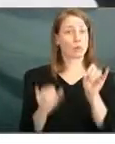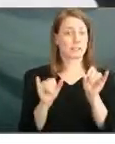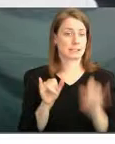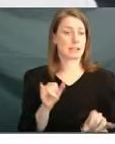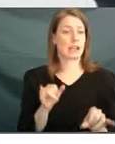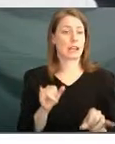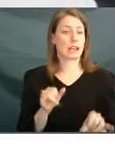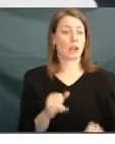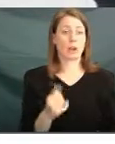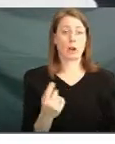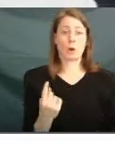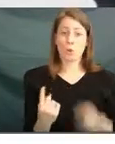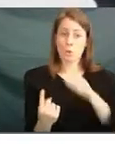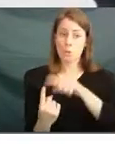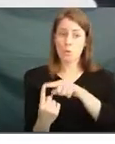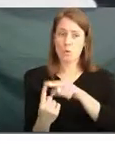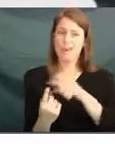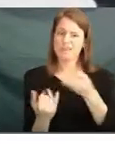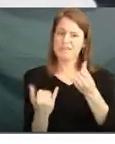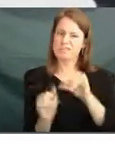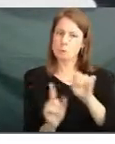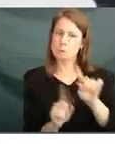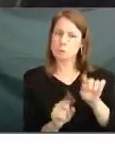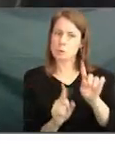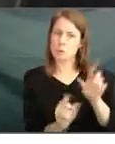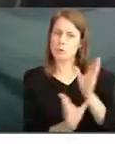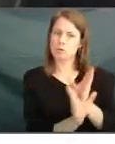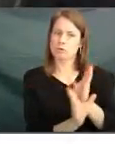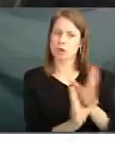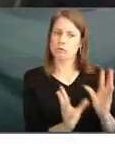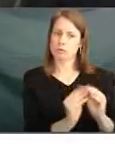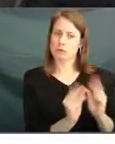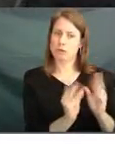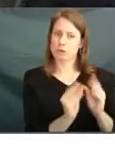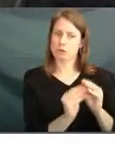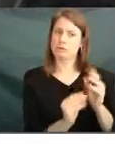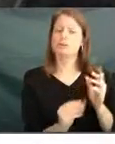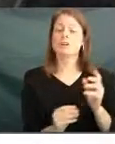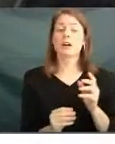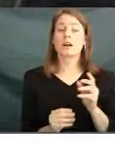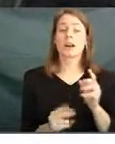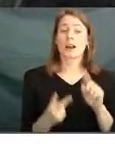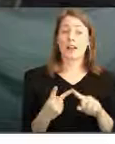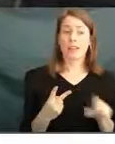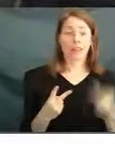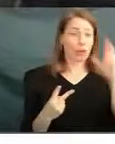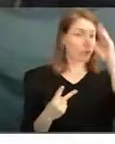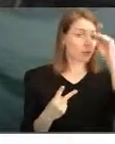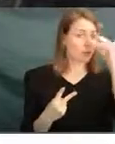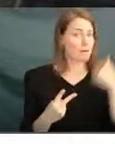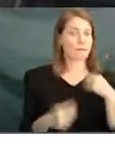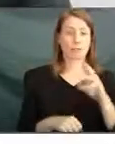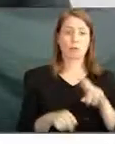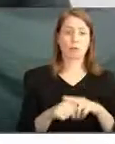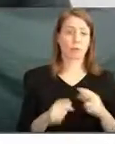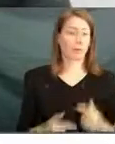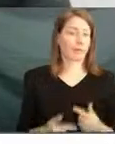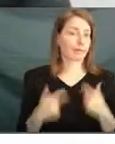life. The tragedy did nothing to shake the country's long-held belief in children's protection and